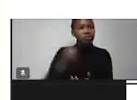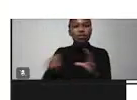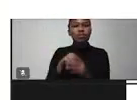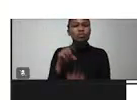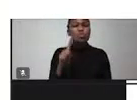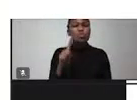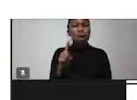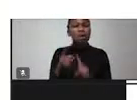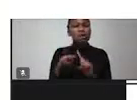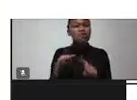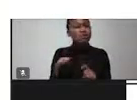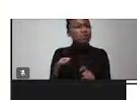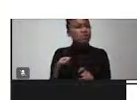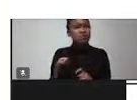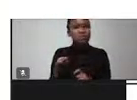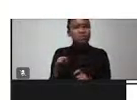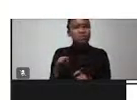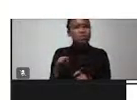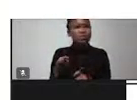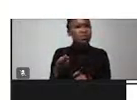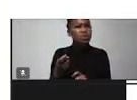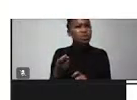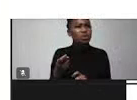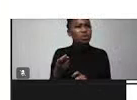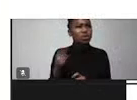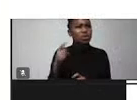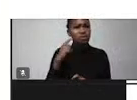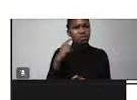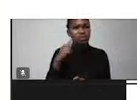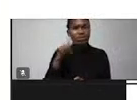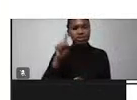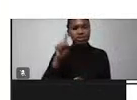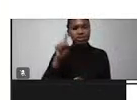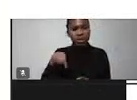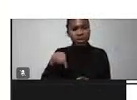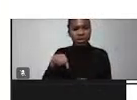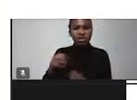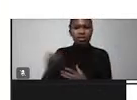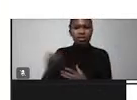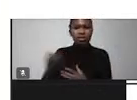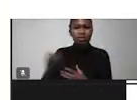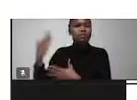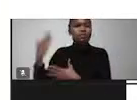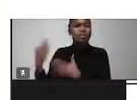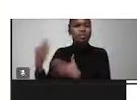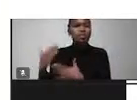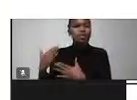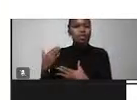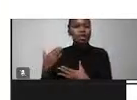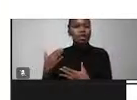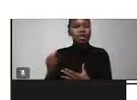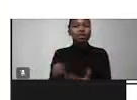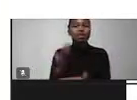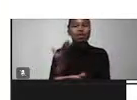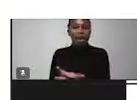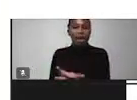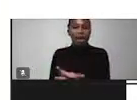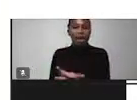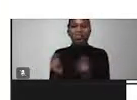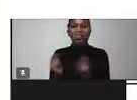Russia invasion Ukraine, that has had major impact with regards to various supply chain shifts, the slow Chinese